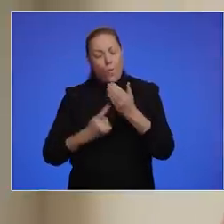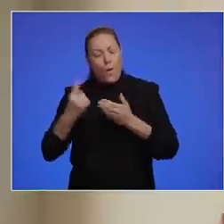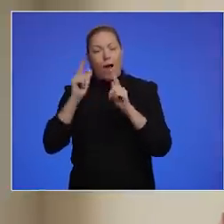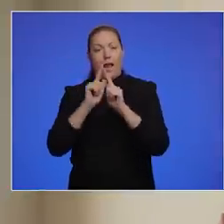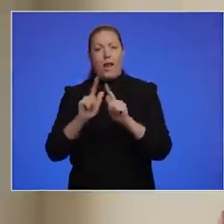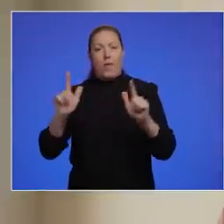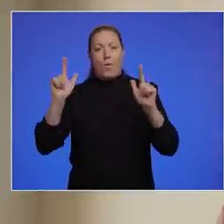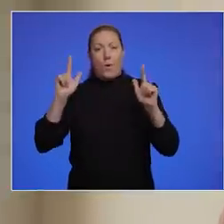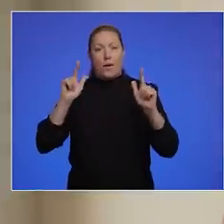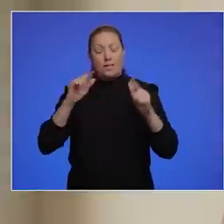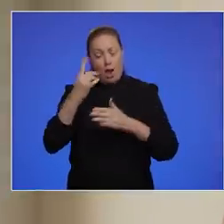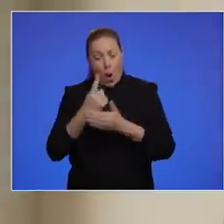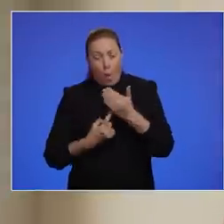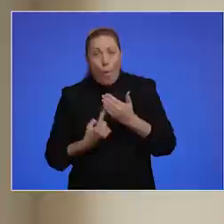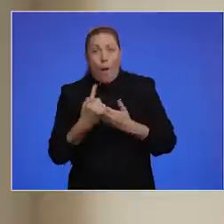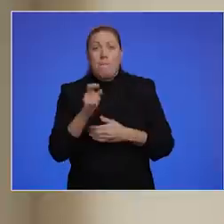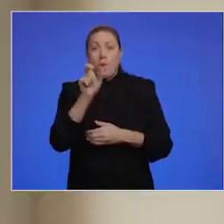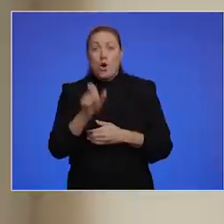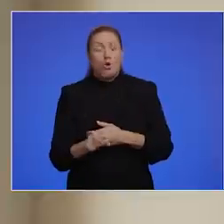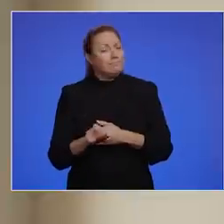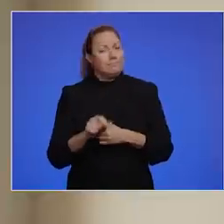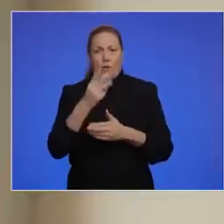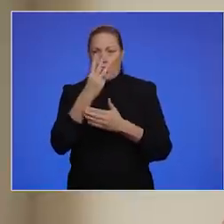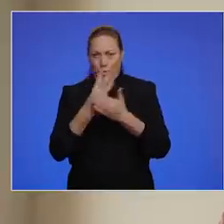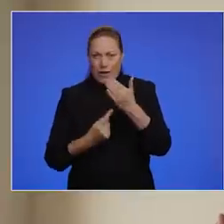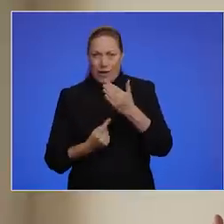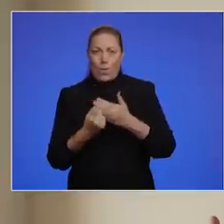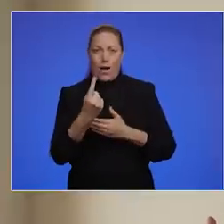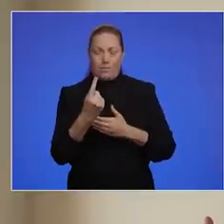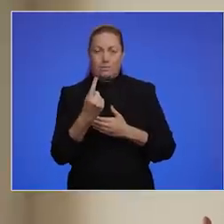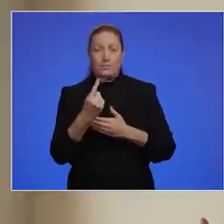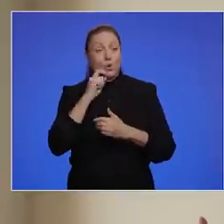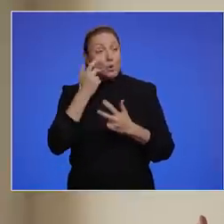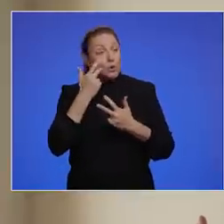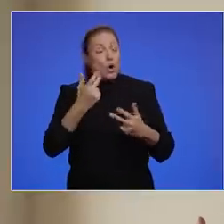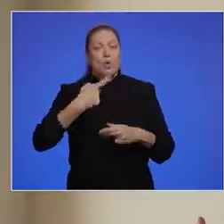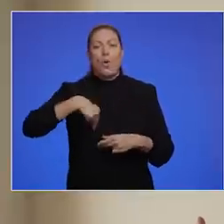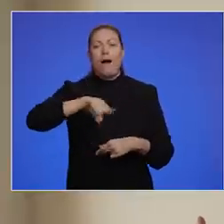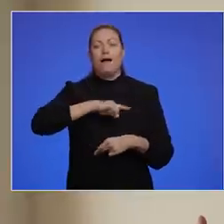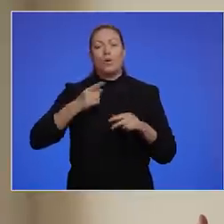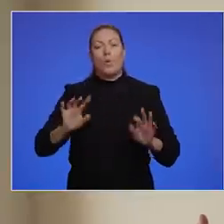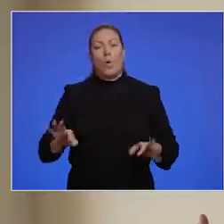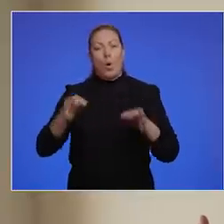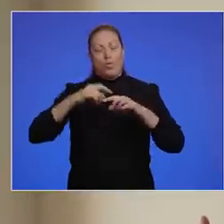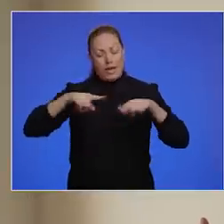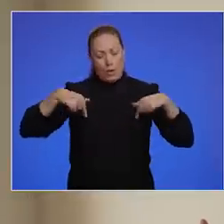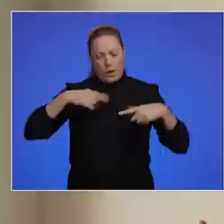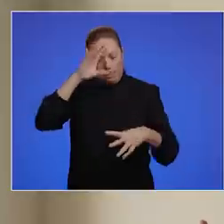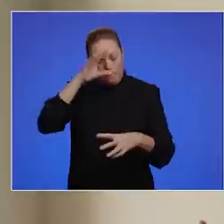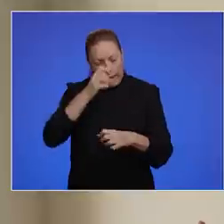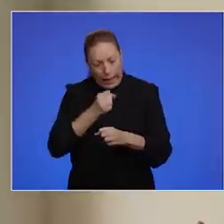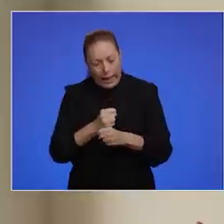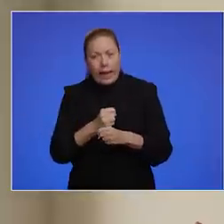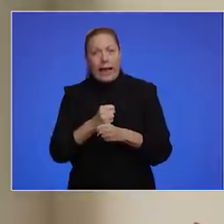one Lord Not in the unity of a single person But in a trinity of one substance For what you have revealed to us of your glory